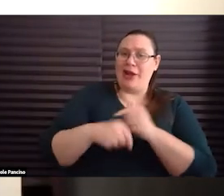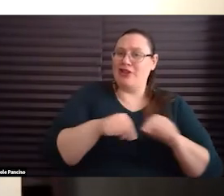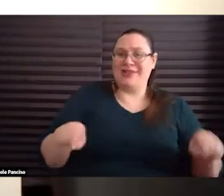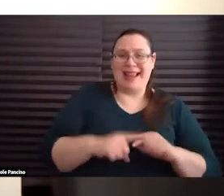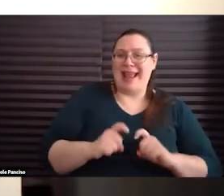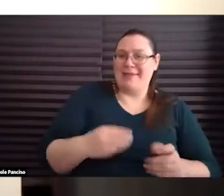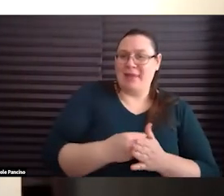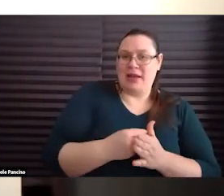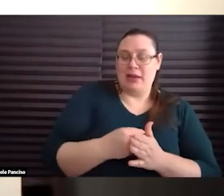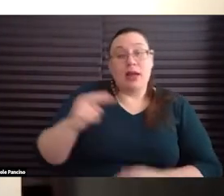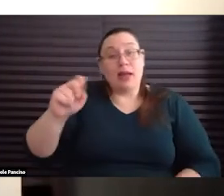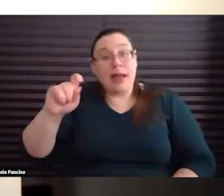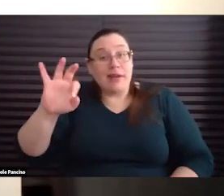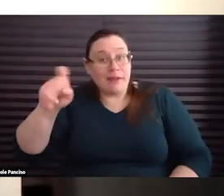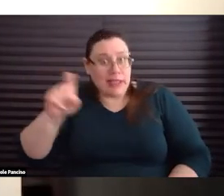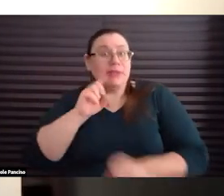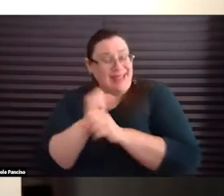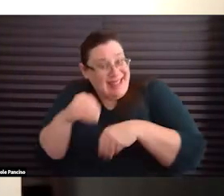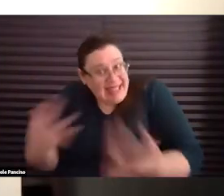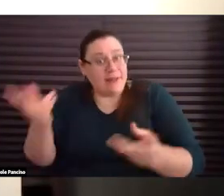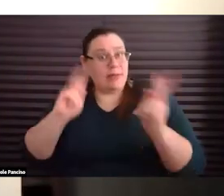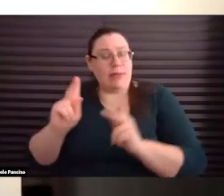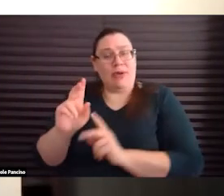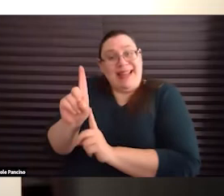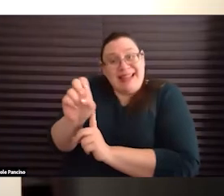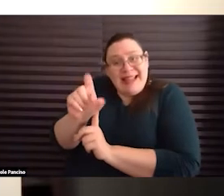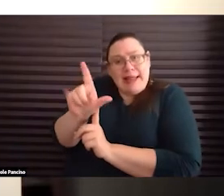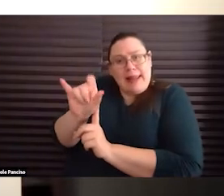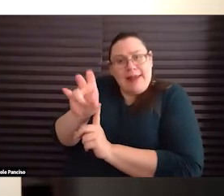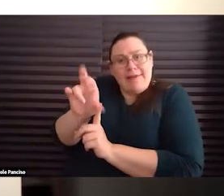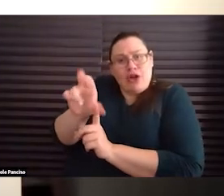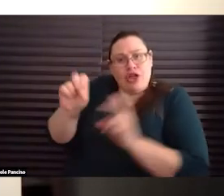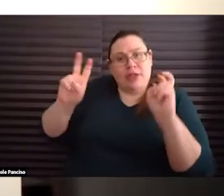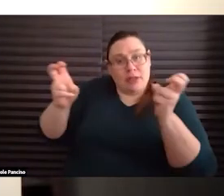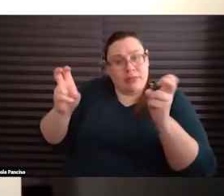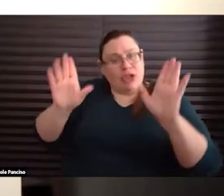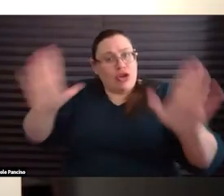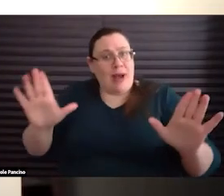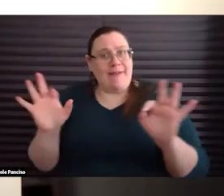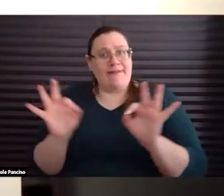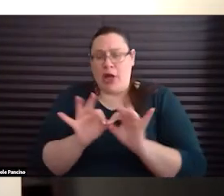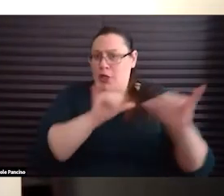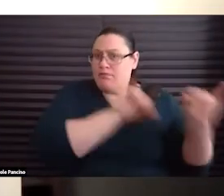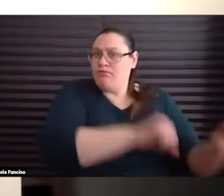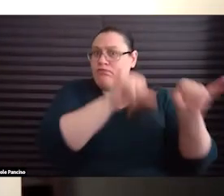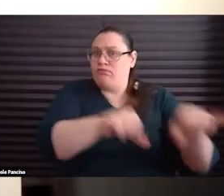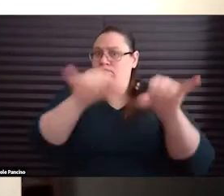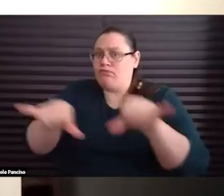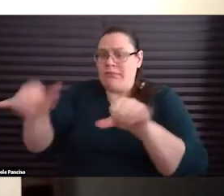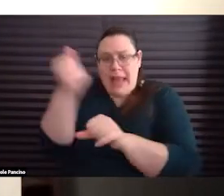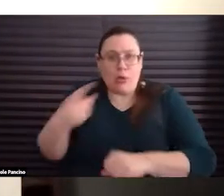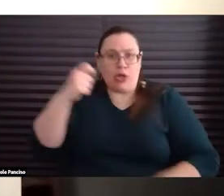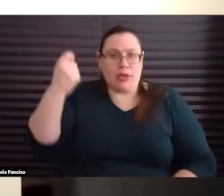delivers. Netflix delivers a great value for every single one of their subscribers. And when I